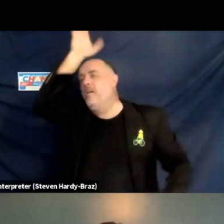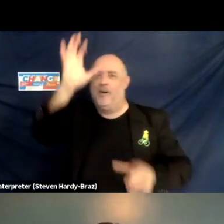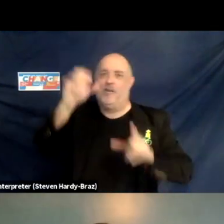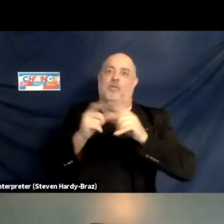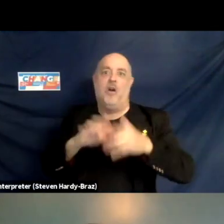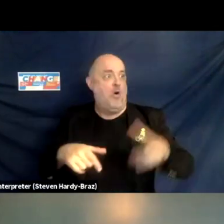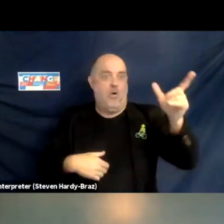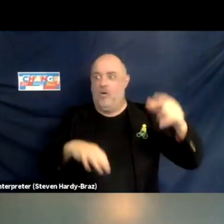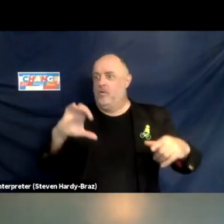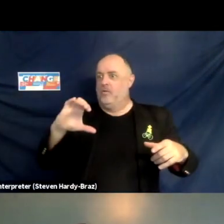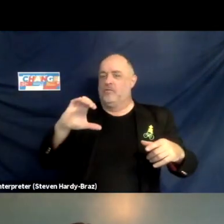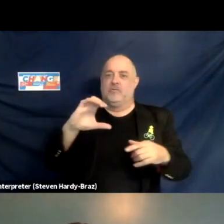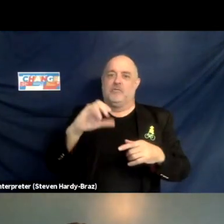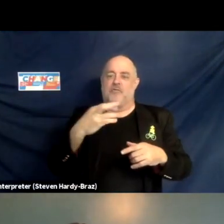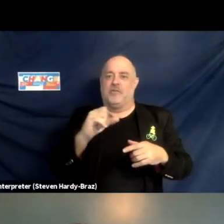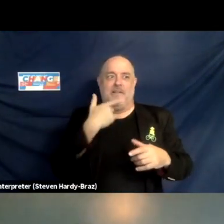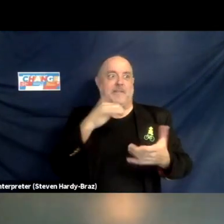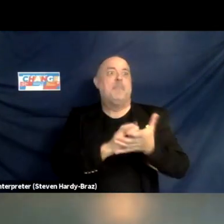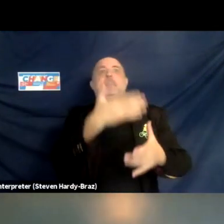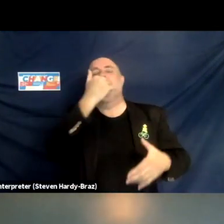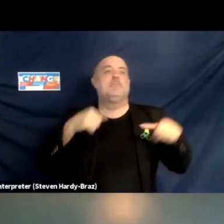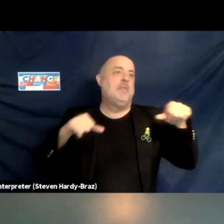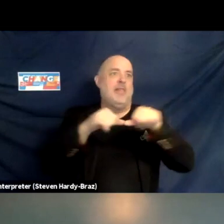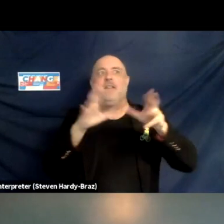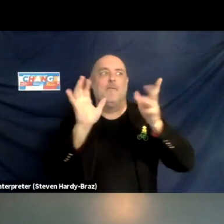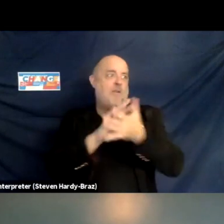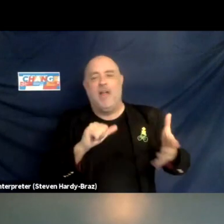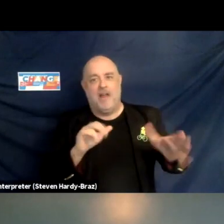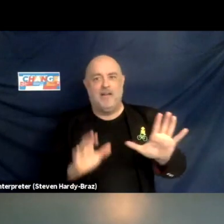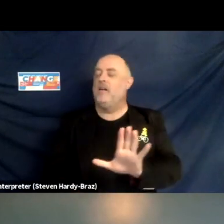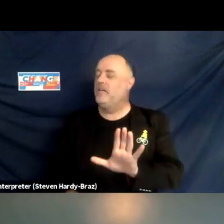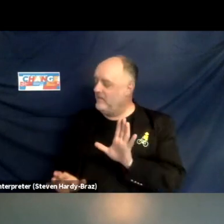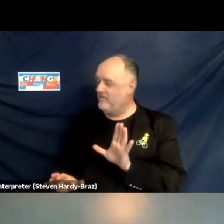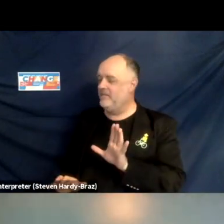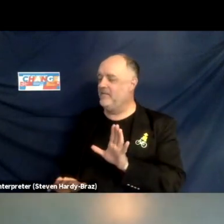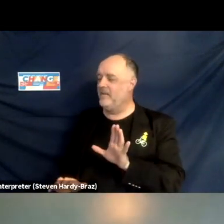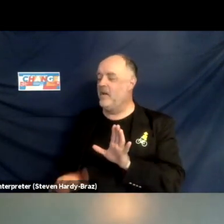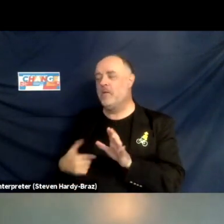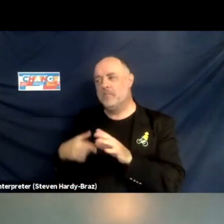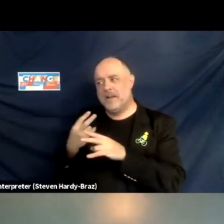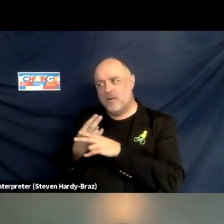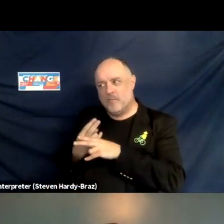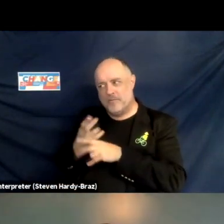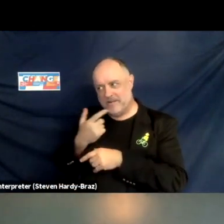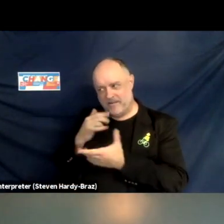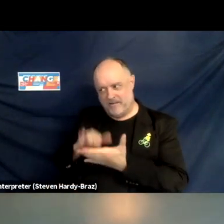said that place was by far the best place for this. I want to preface my statement by